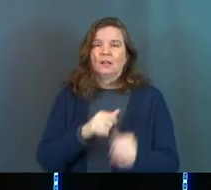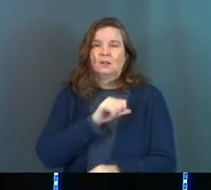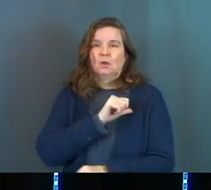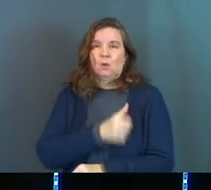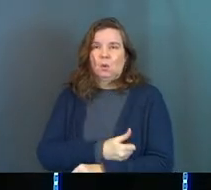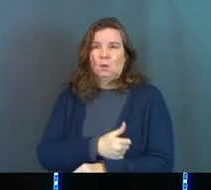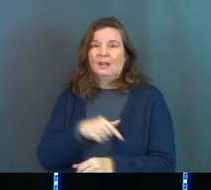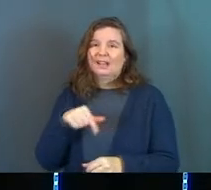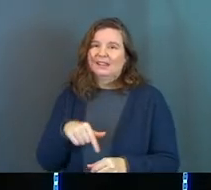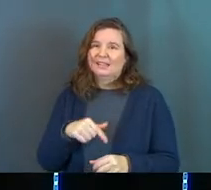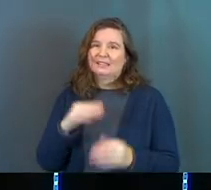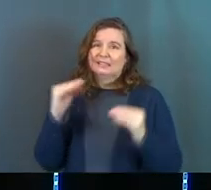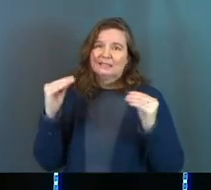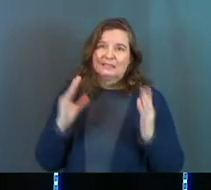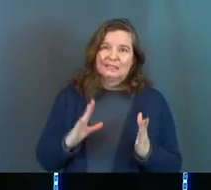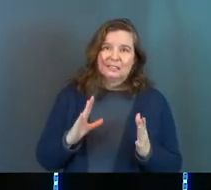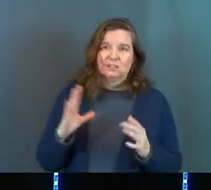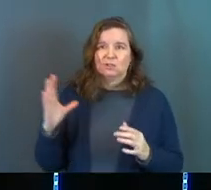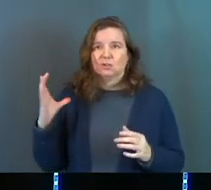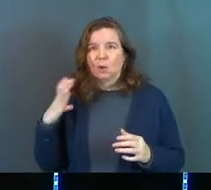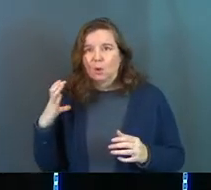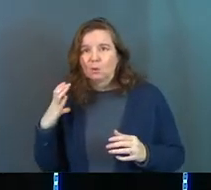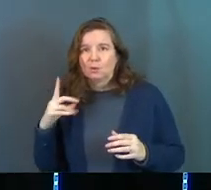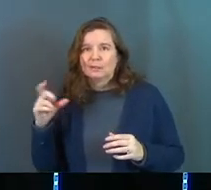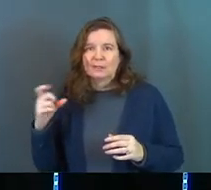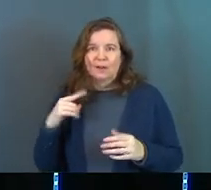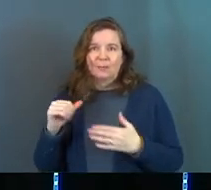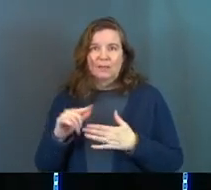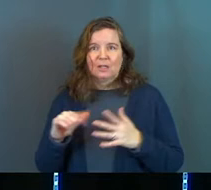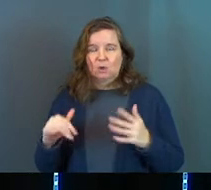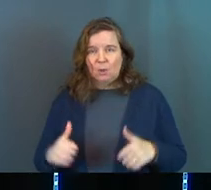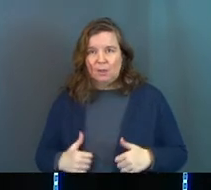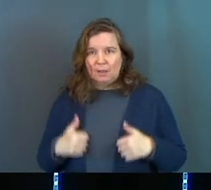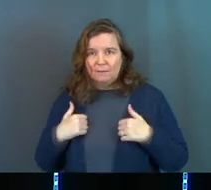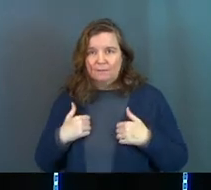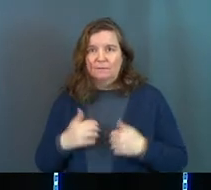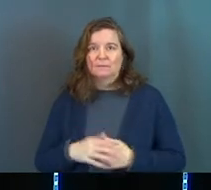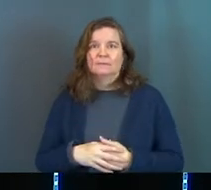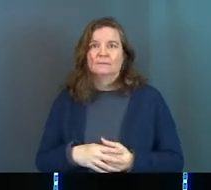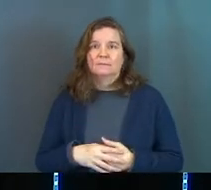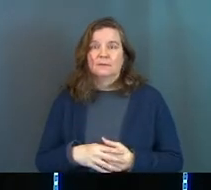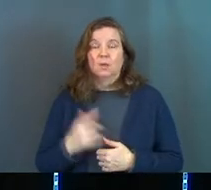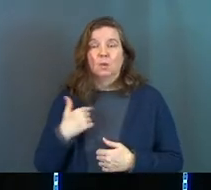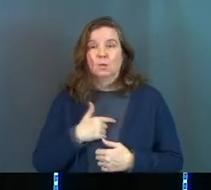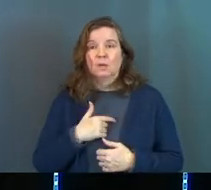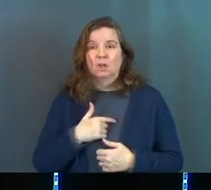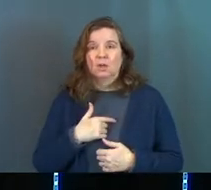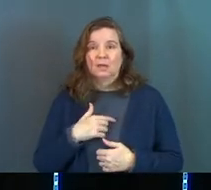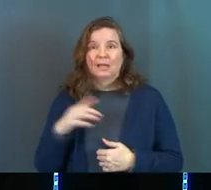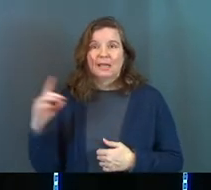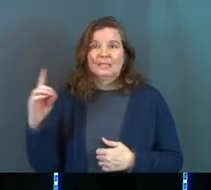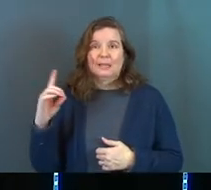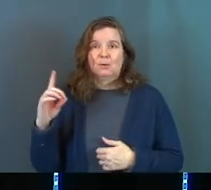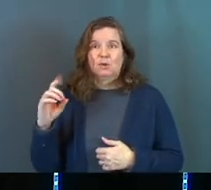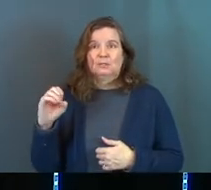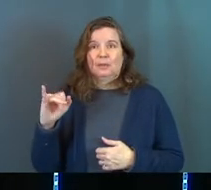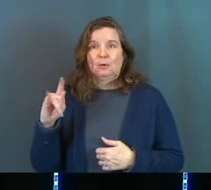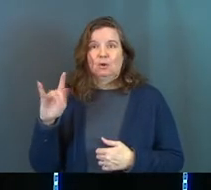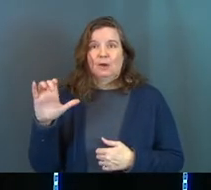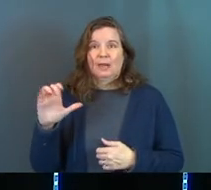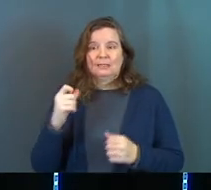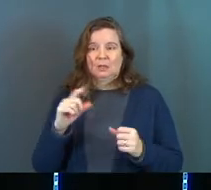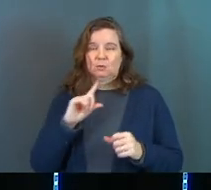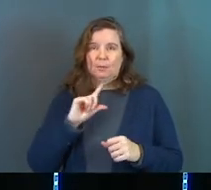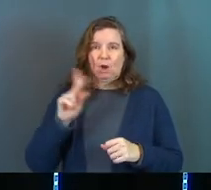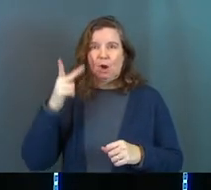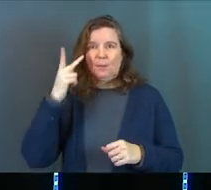authorities. Now, this is teachers, this is coaches, this is government leaders in your life. We are such a democratic society who's all